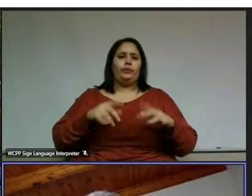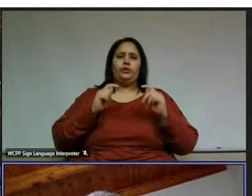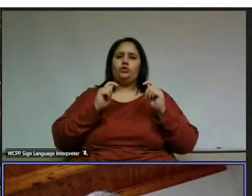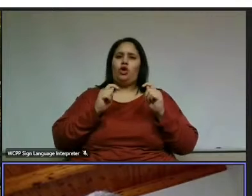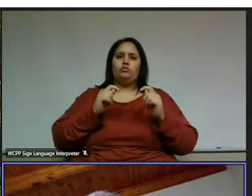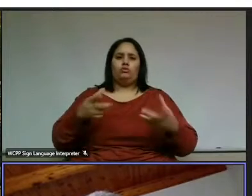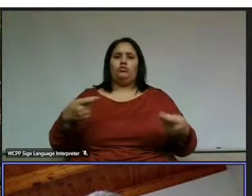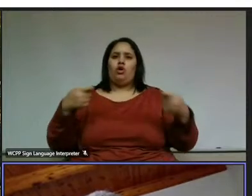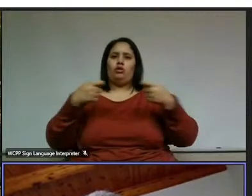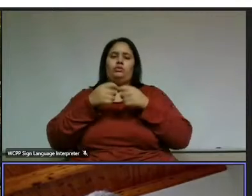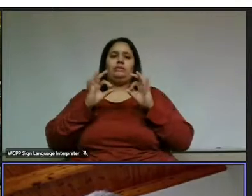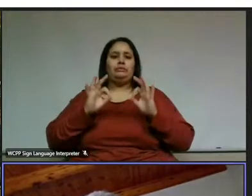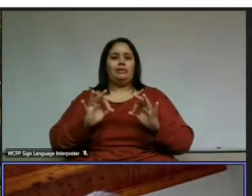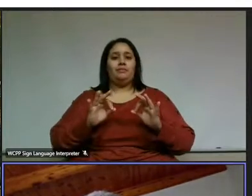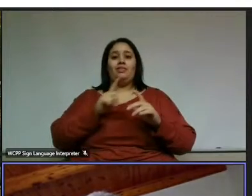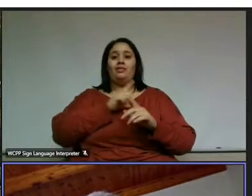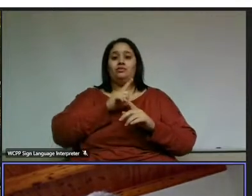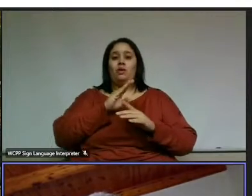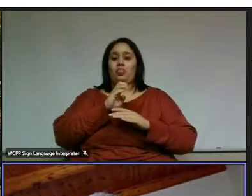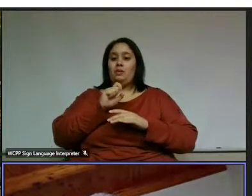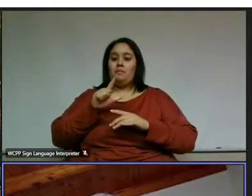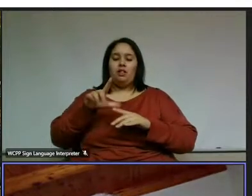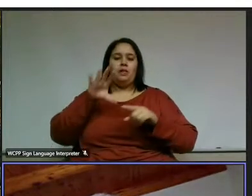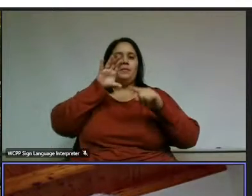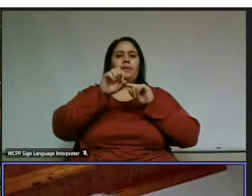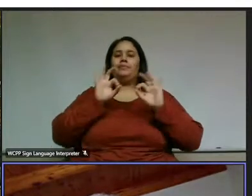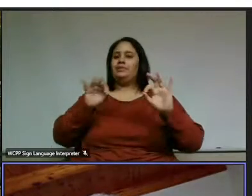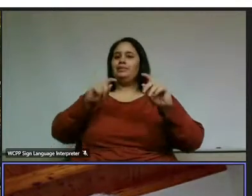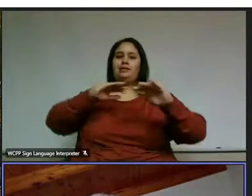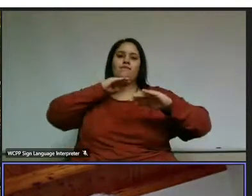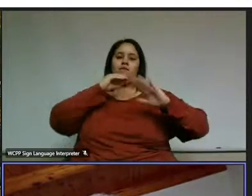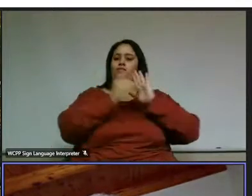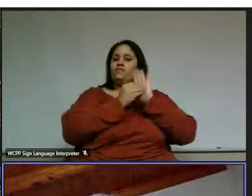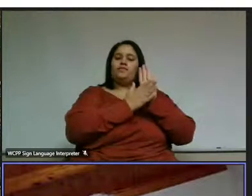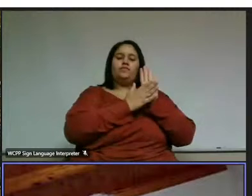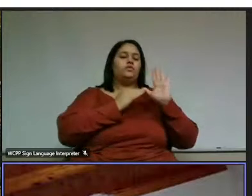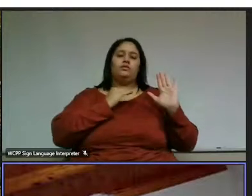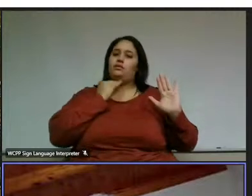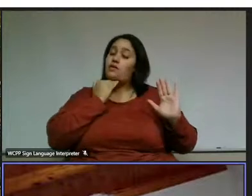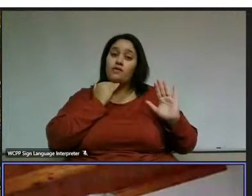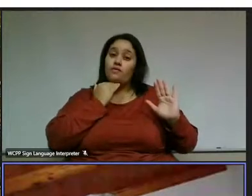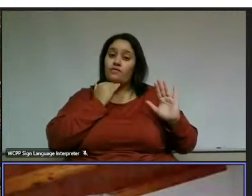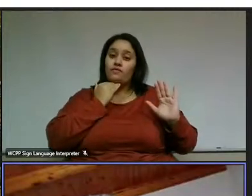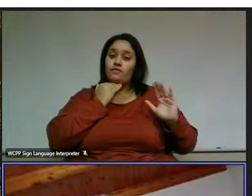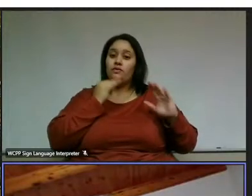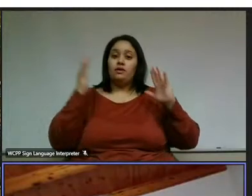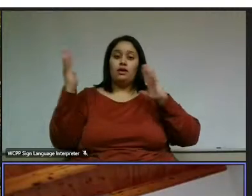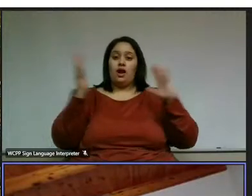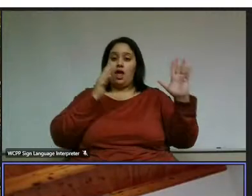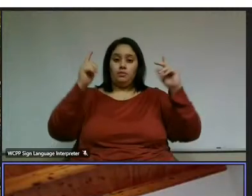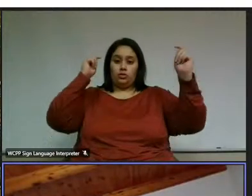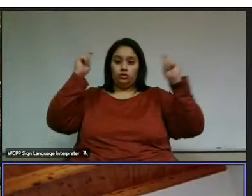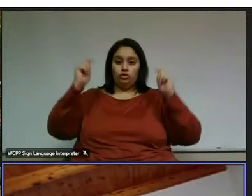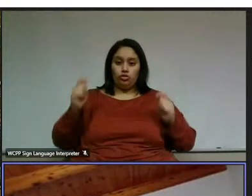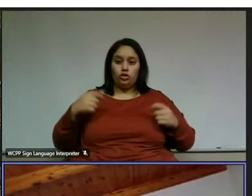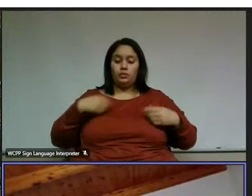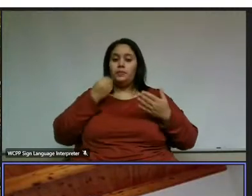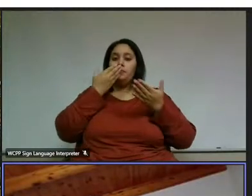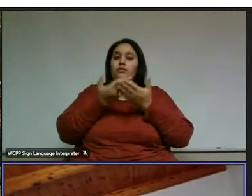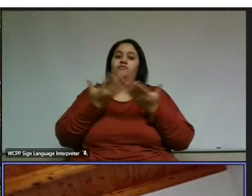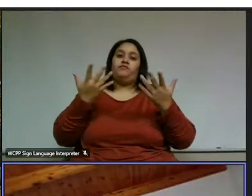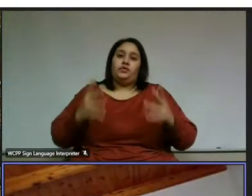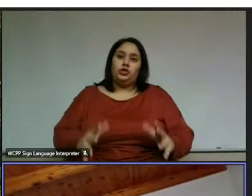that. And I think the bill doesn't pick up on that strongly enough at all. The climate crisis I've mentioned,